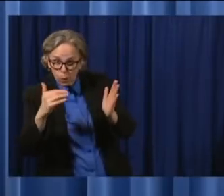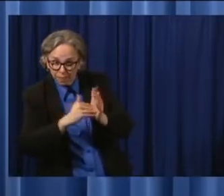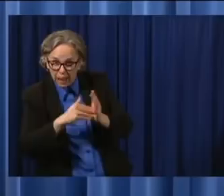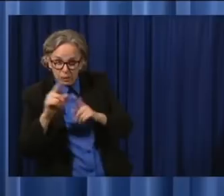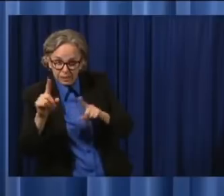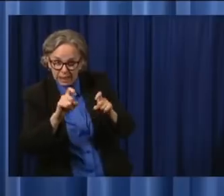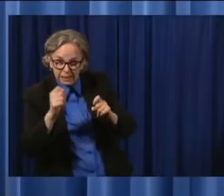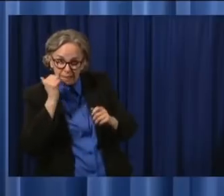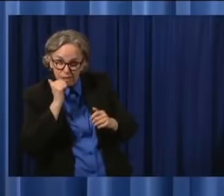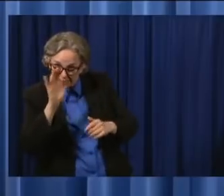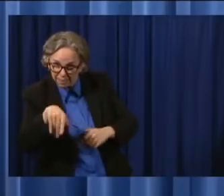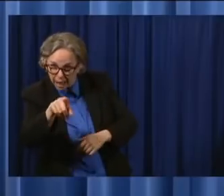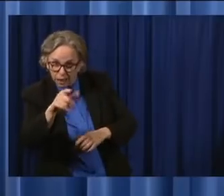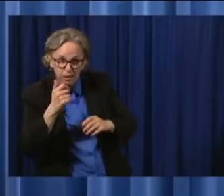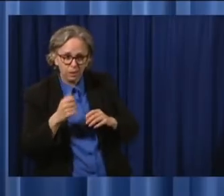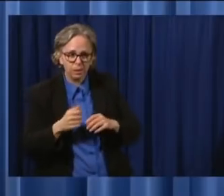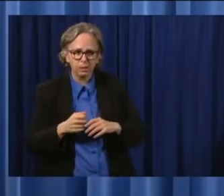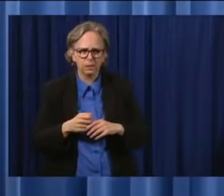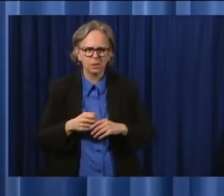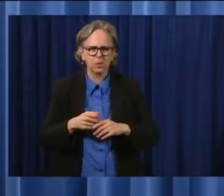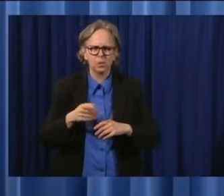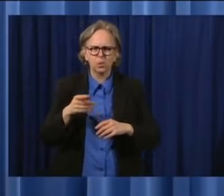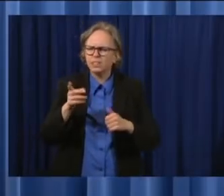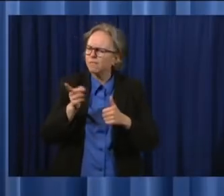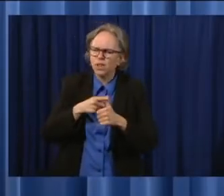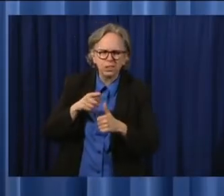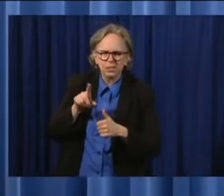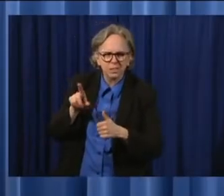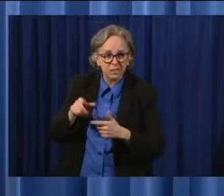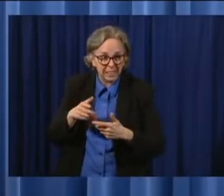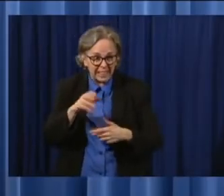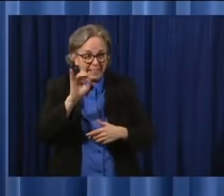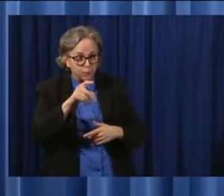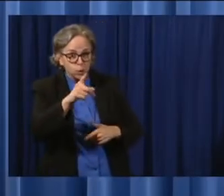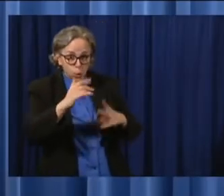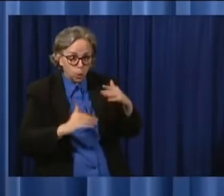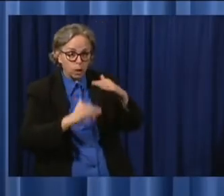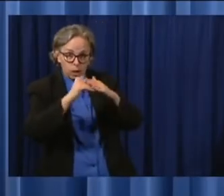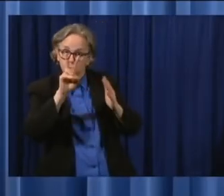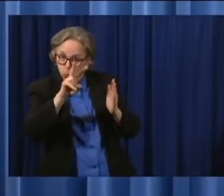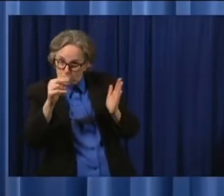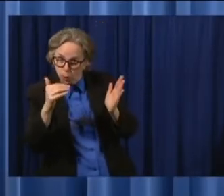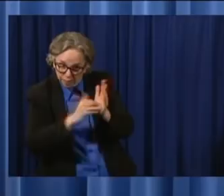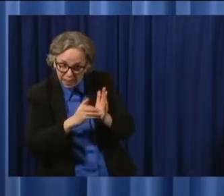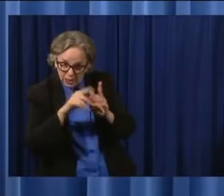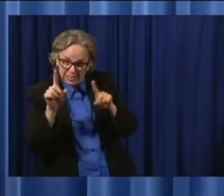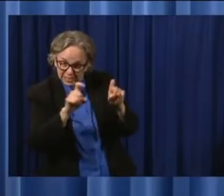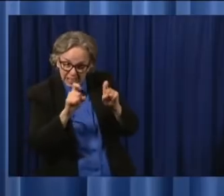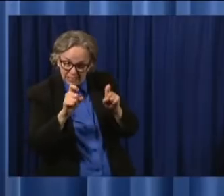part? If you guys have reached 22,000 tests a day yet?